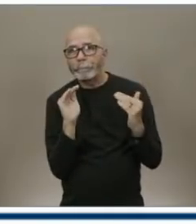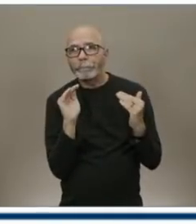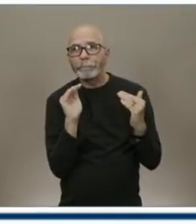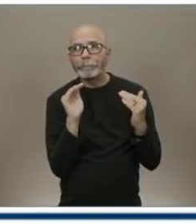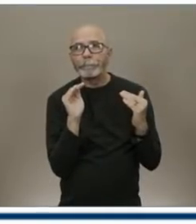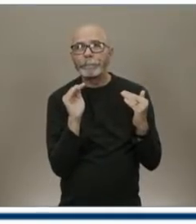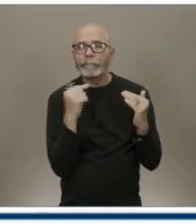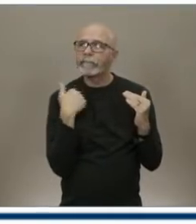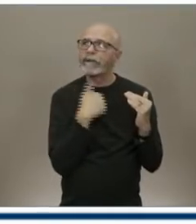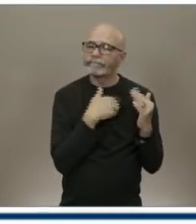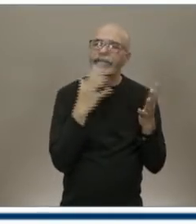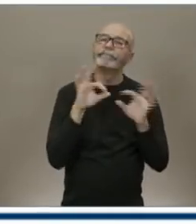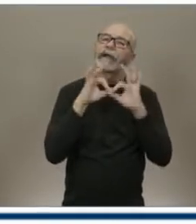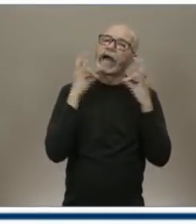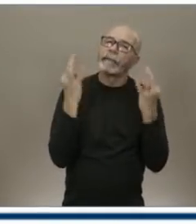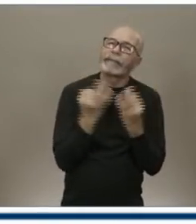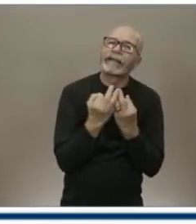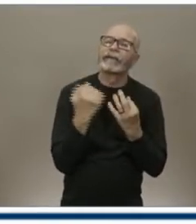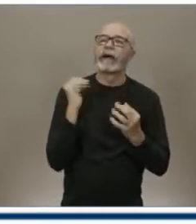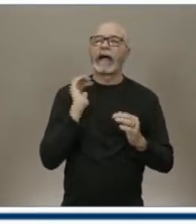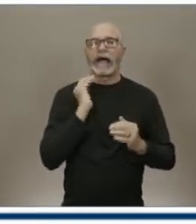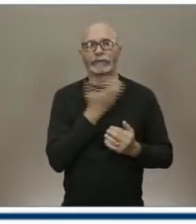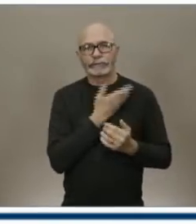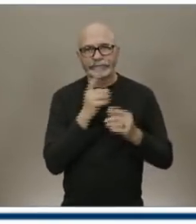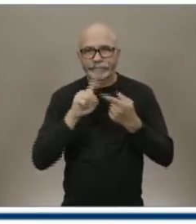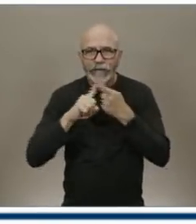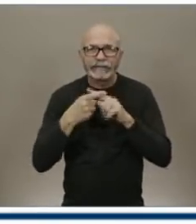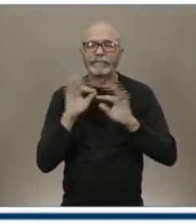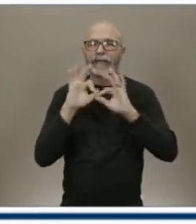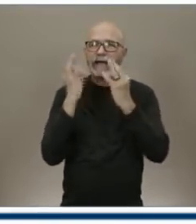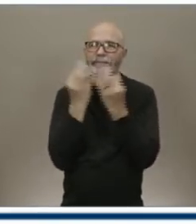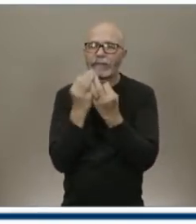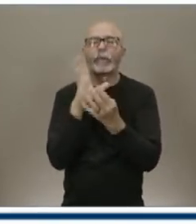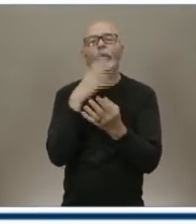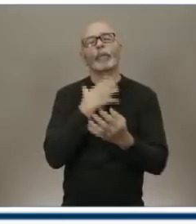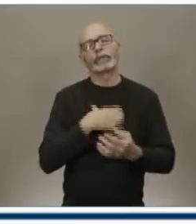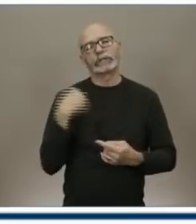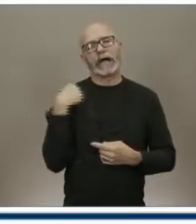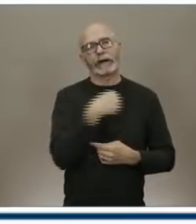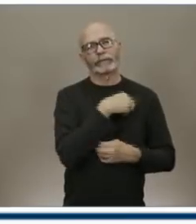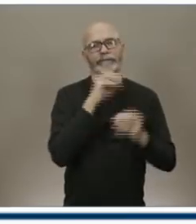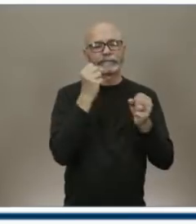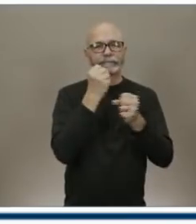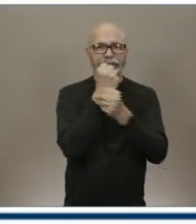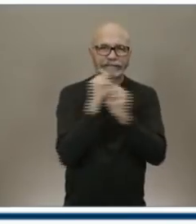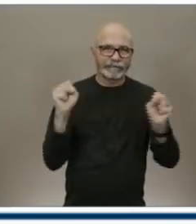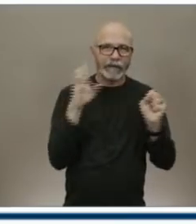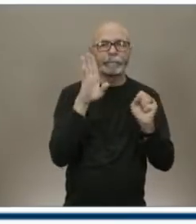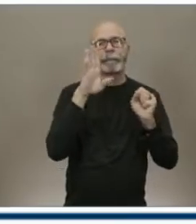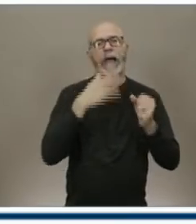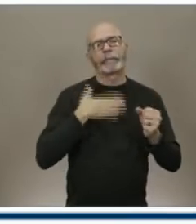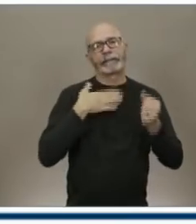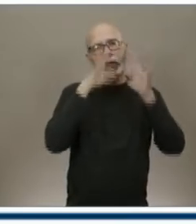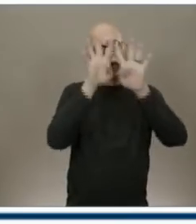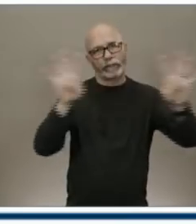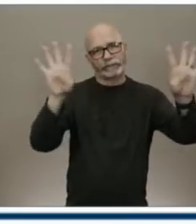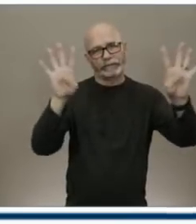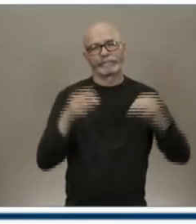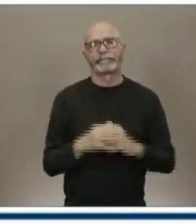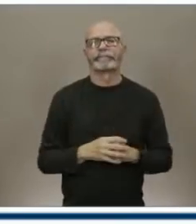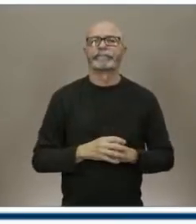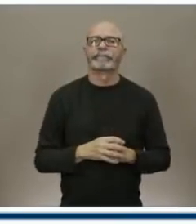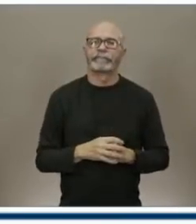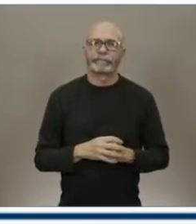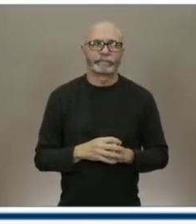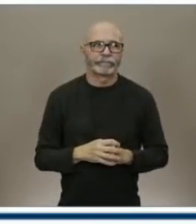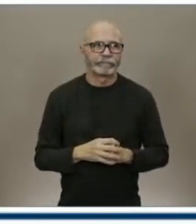those who are celebrating, I wish you a safe and happy Hanukkah. Premier. Thank you. Tina? Again, just a reminder,